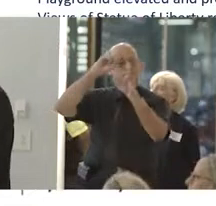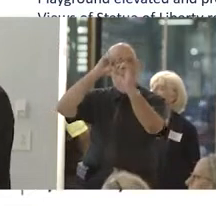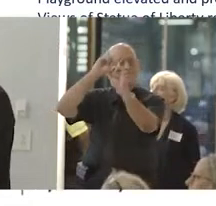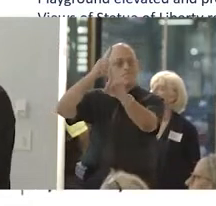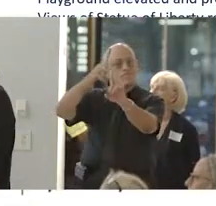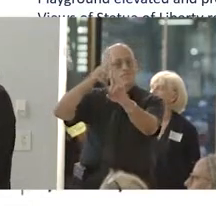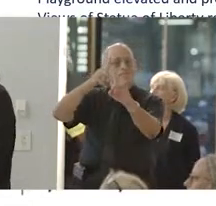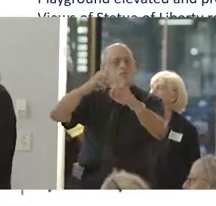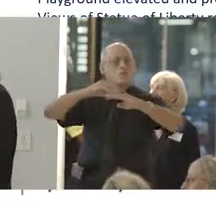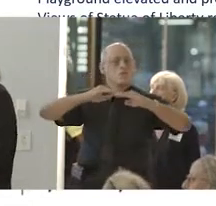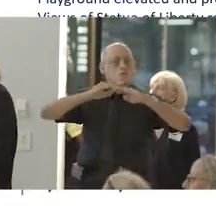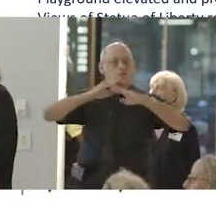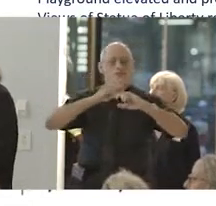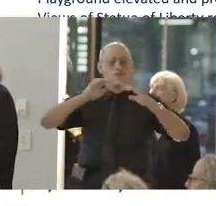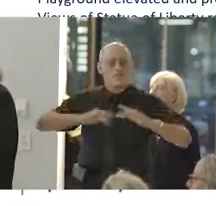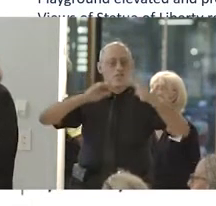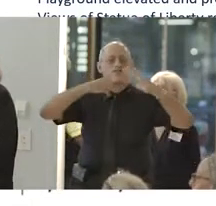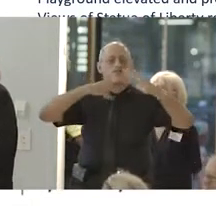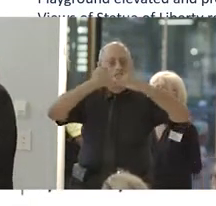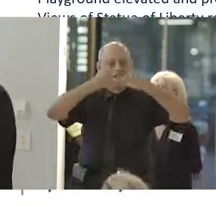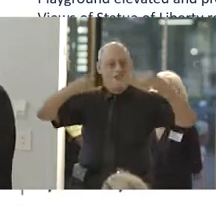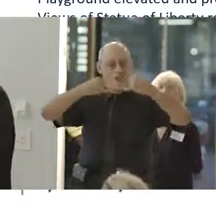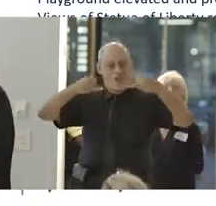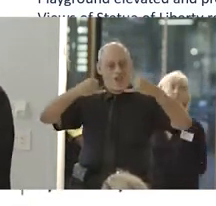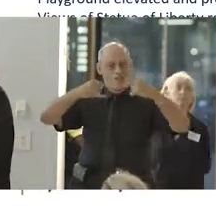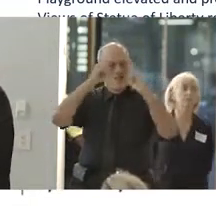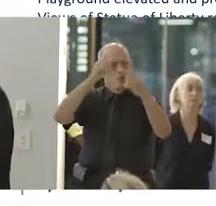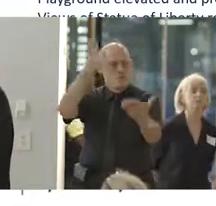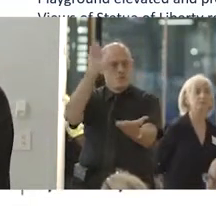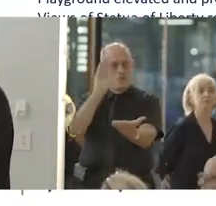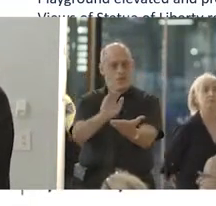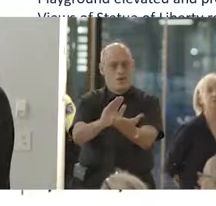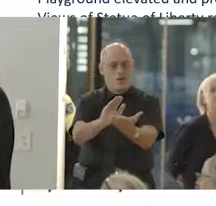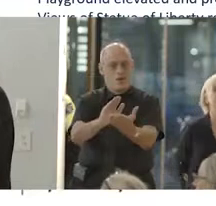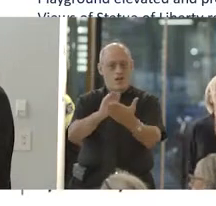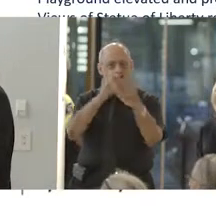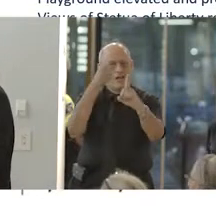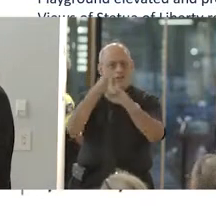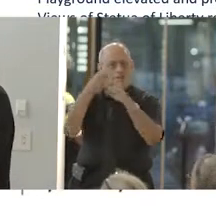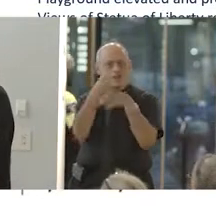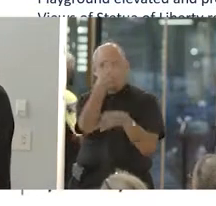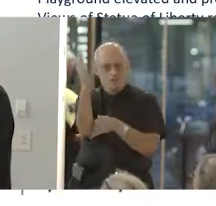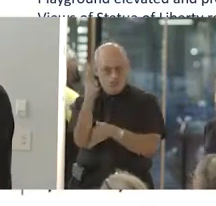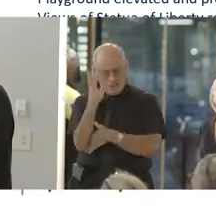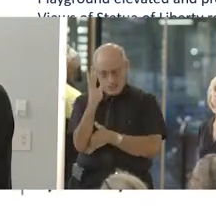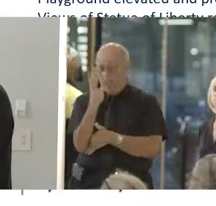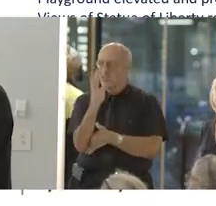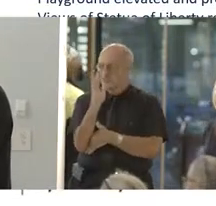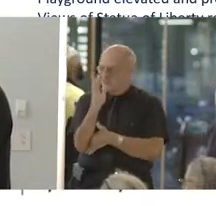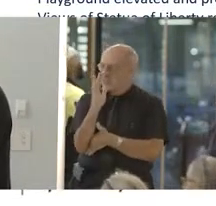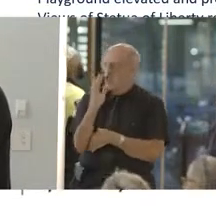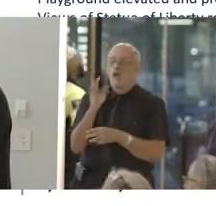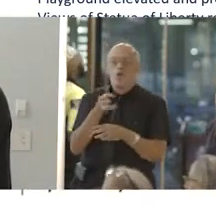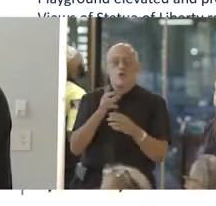the flood protection, which is the red line, in a way to minimize the impacts to the trees, the lily